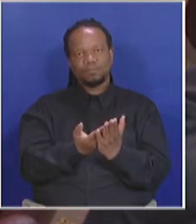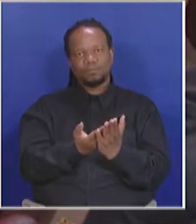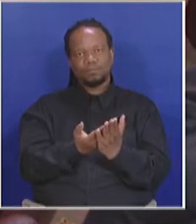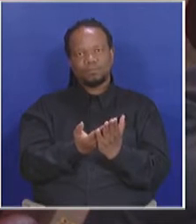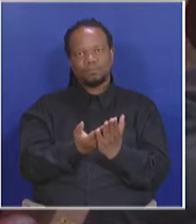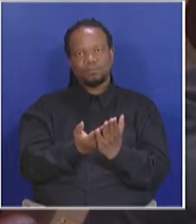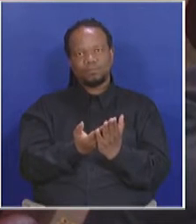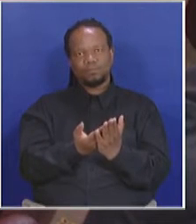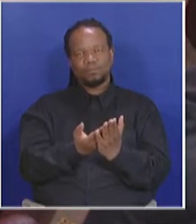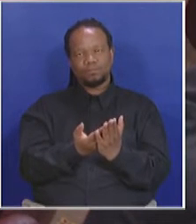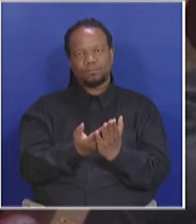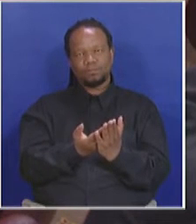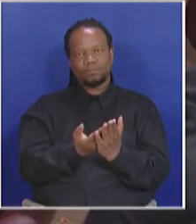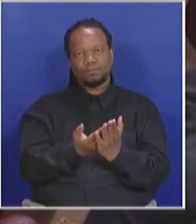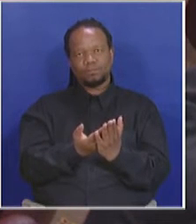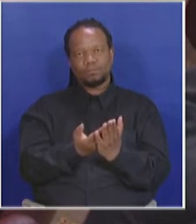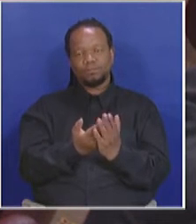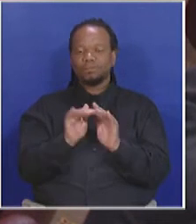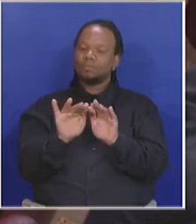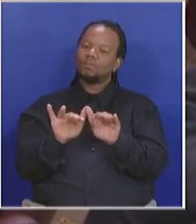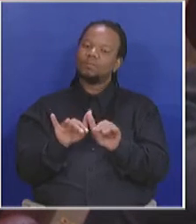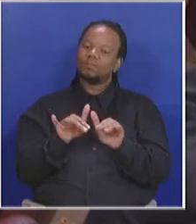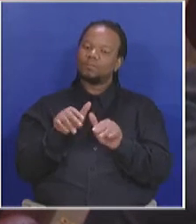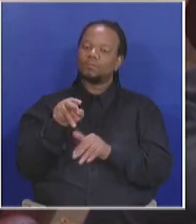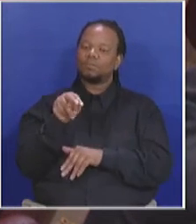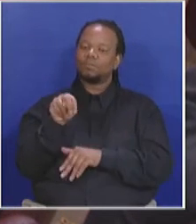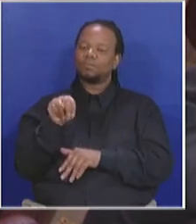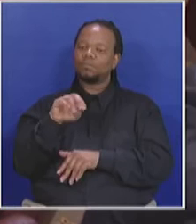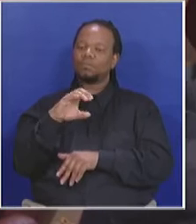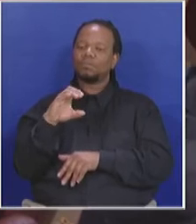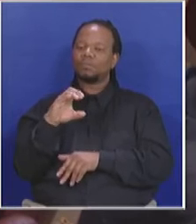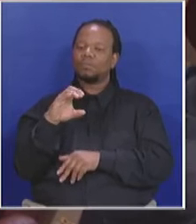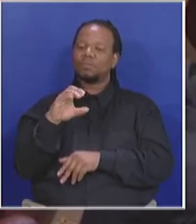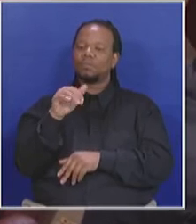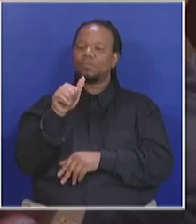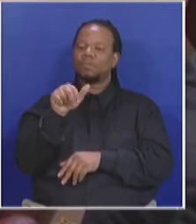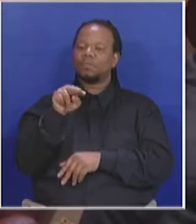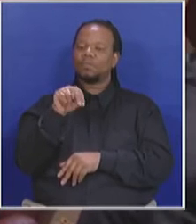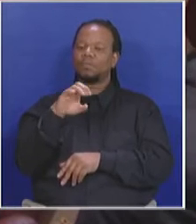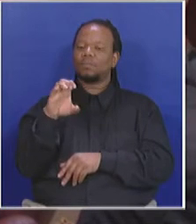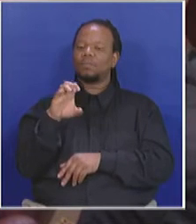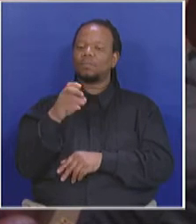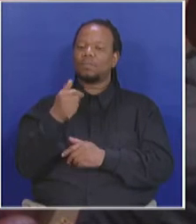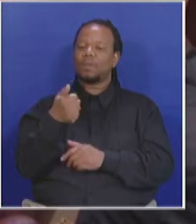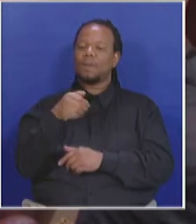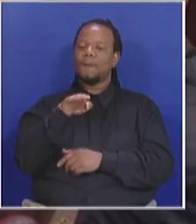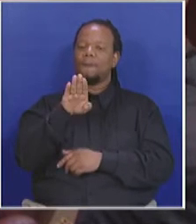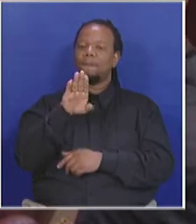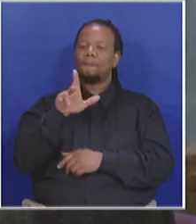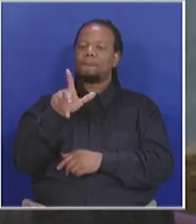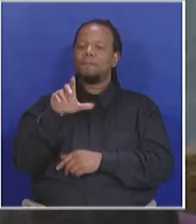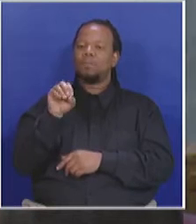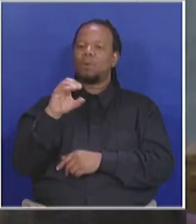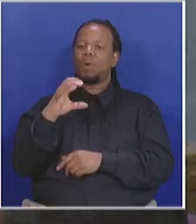notice that this House notes that the Northern Cape ANC Chair and Finance MEC, John Block, was